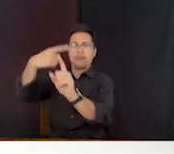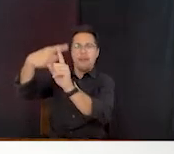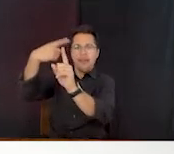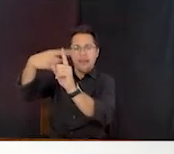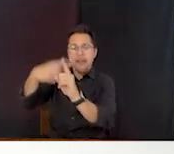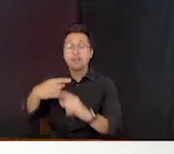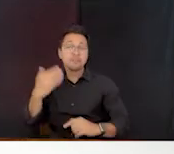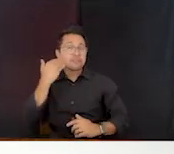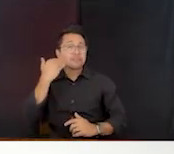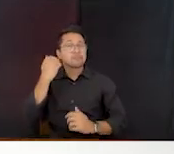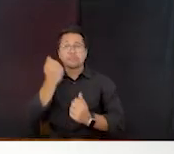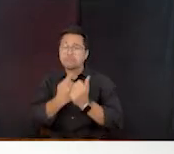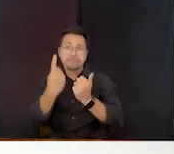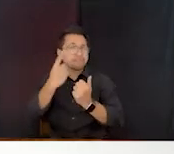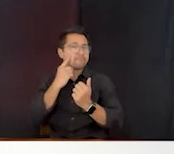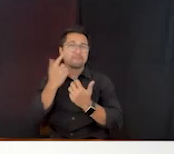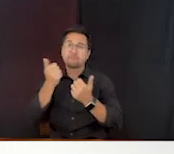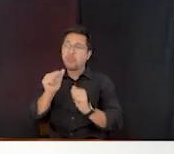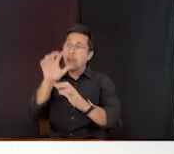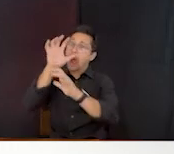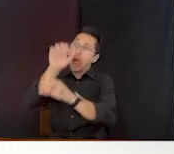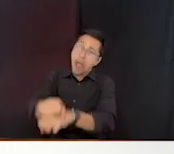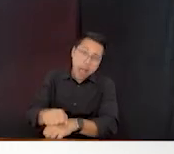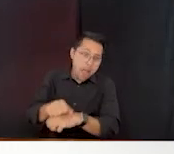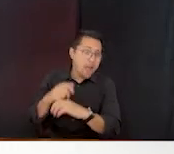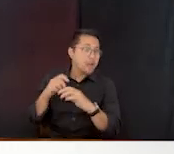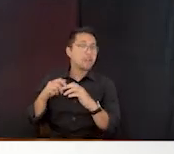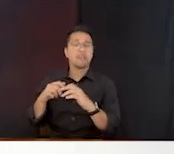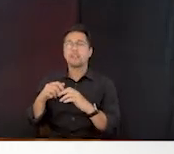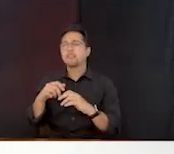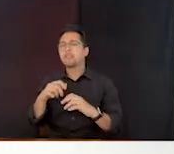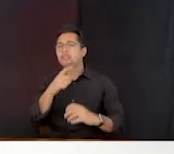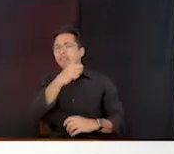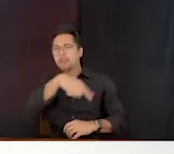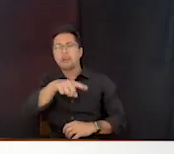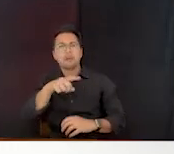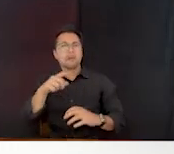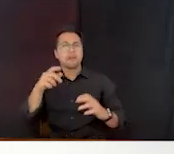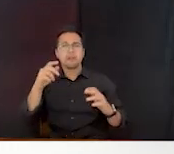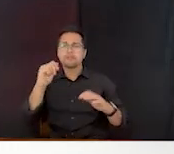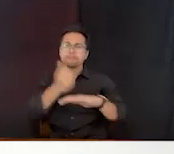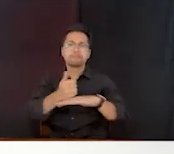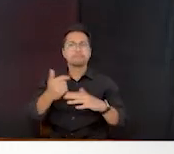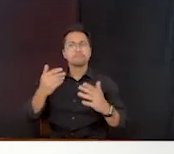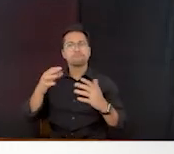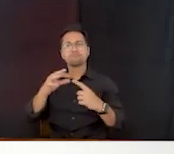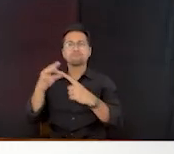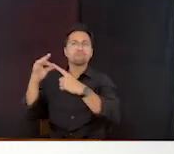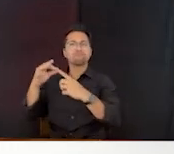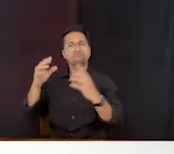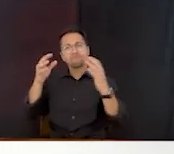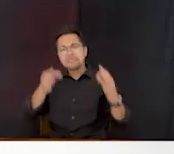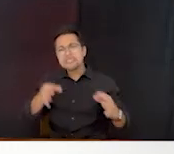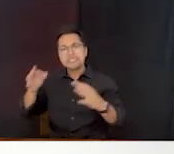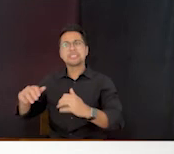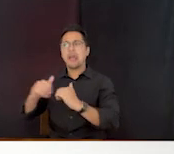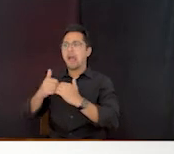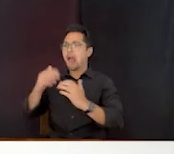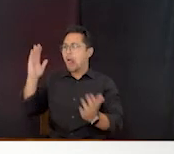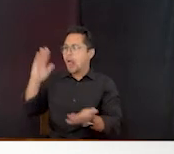adapting to their social experiences. They're all making unique decisions about how to mitigate